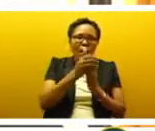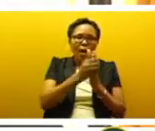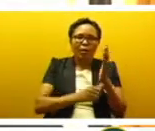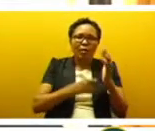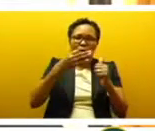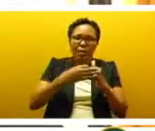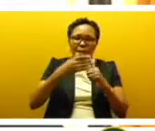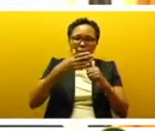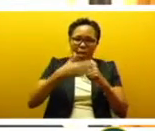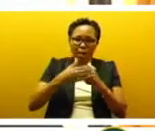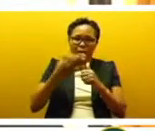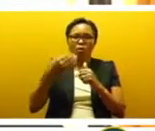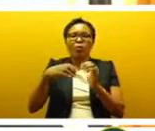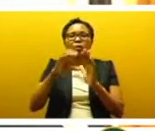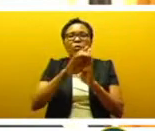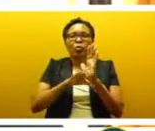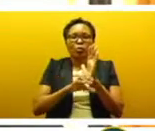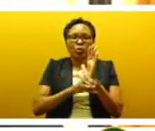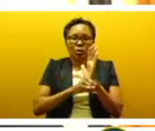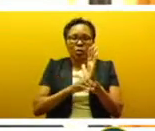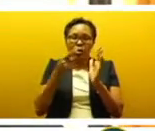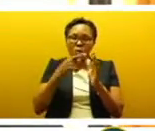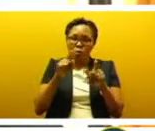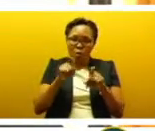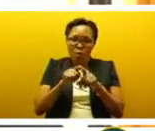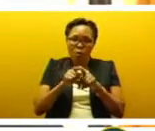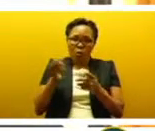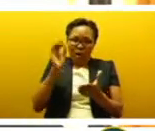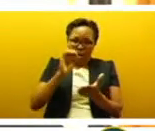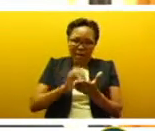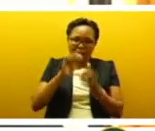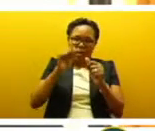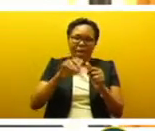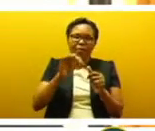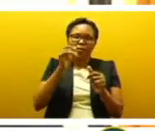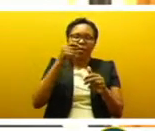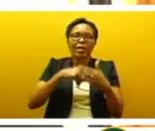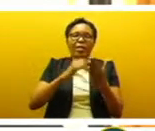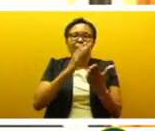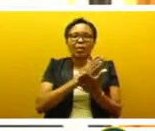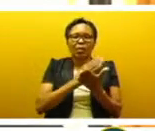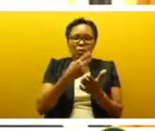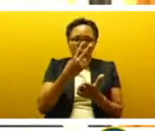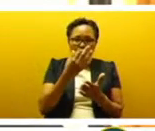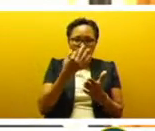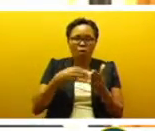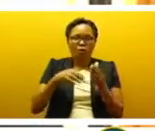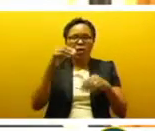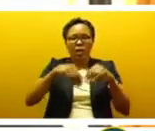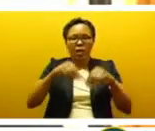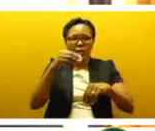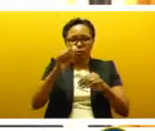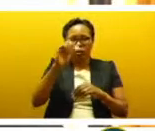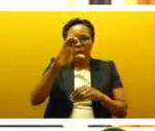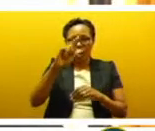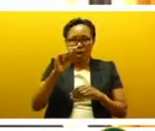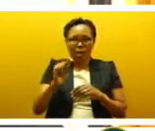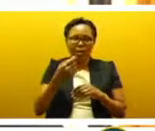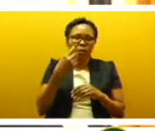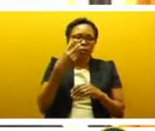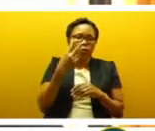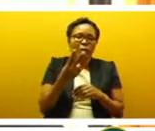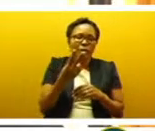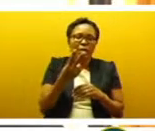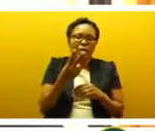the Constitution. You also further go to Section 2 of the Election Act and see what defines